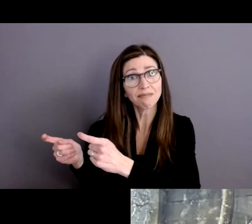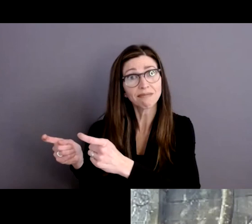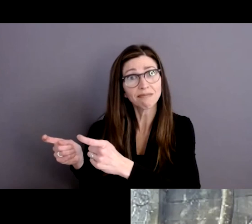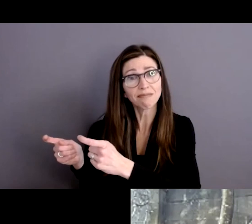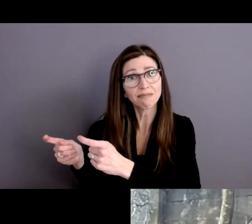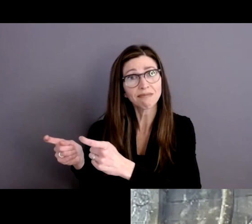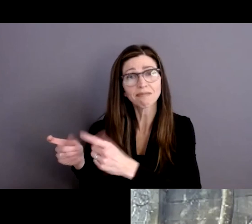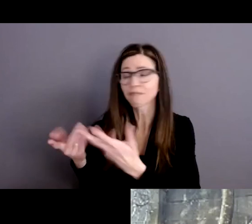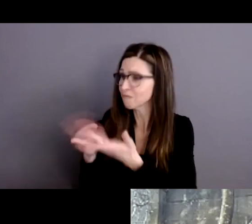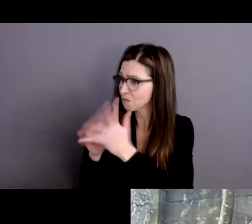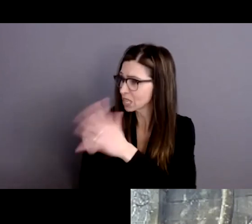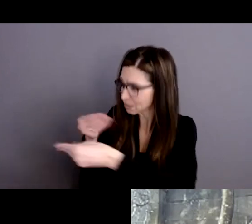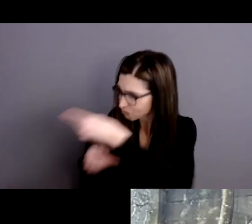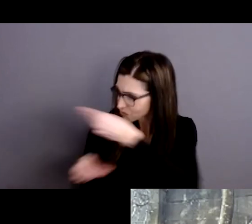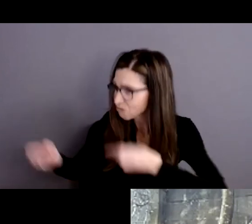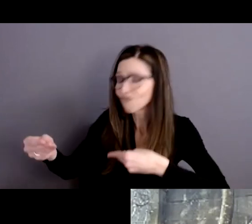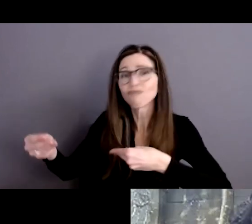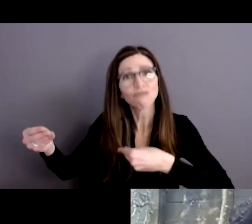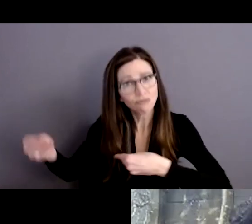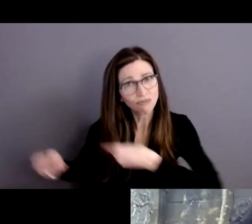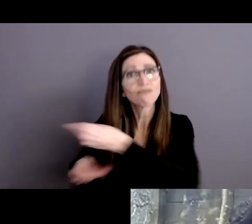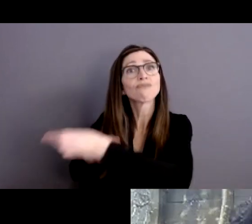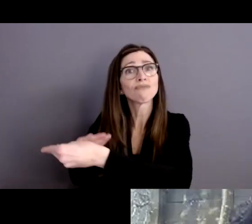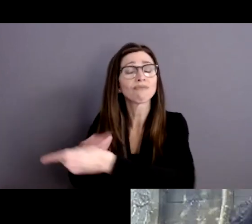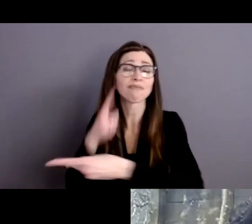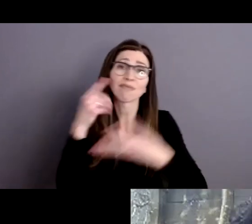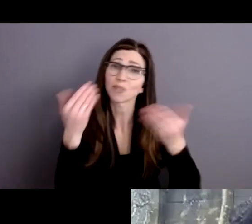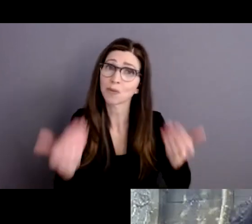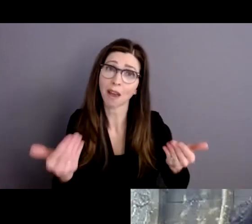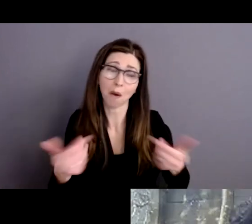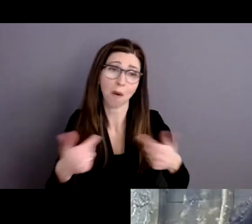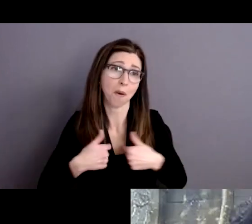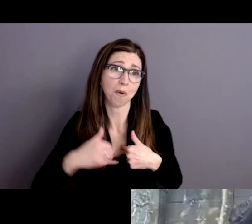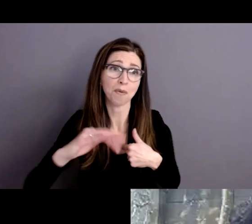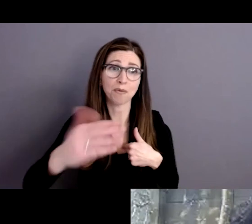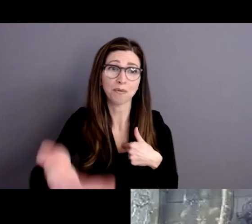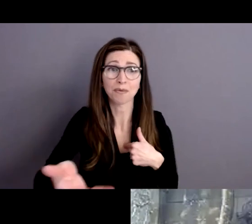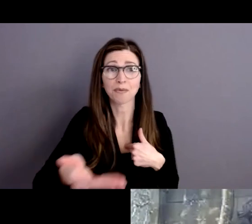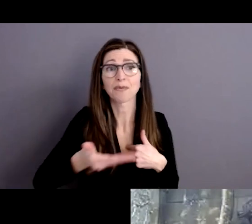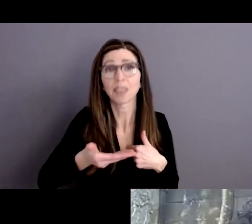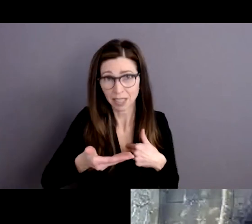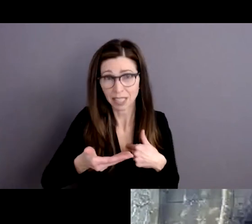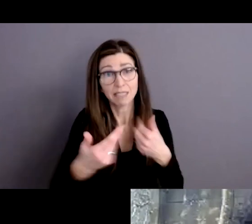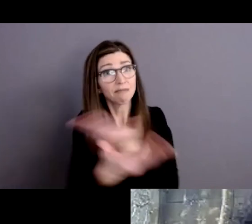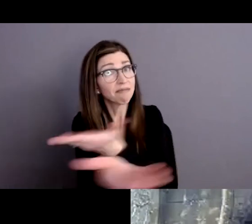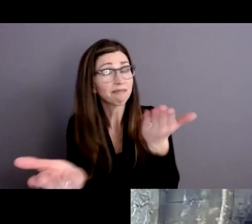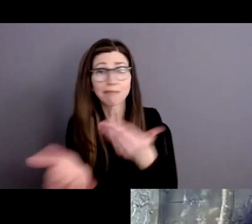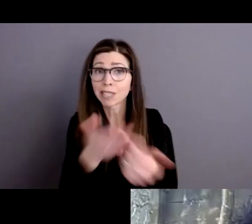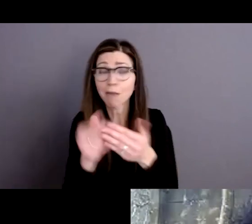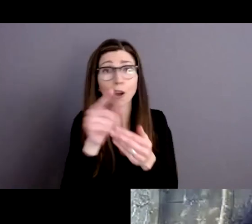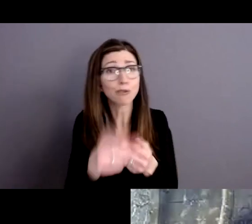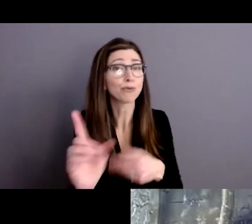or you continue on. I would invite you all, wherever you are,